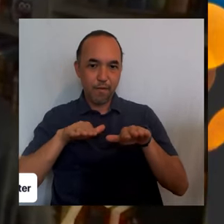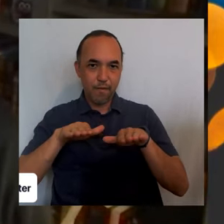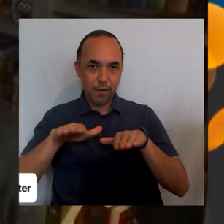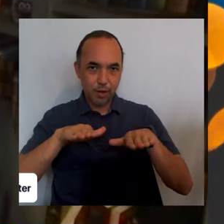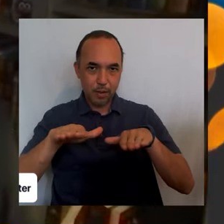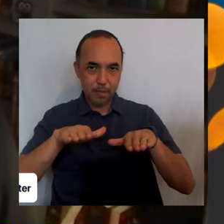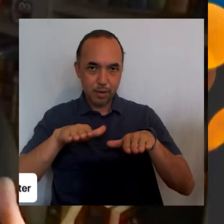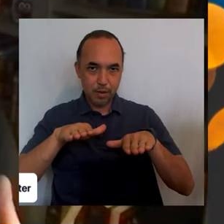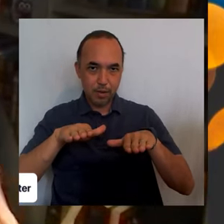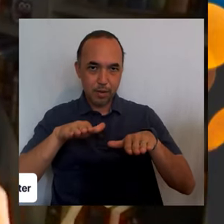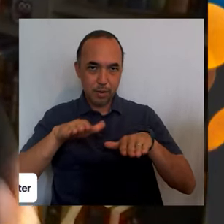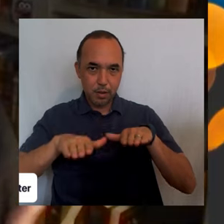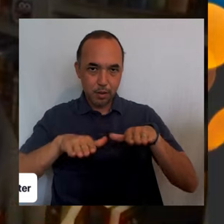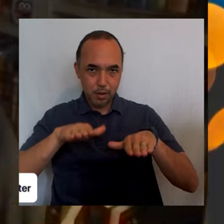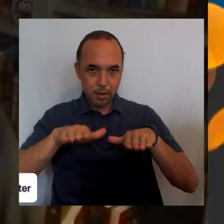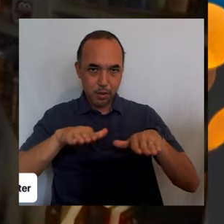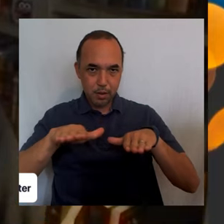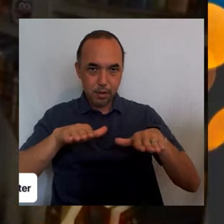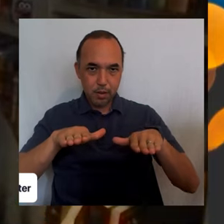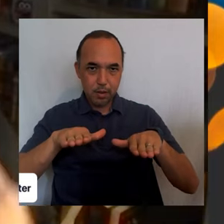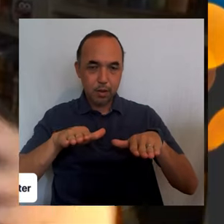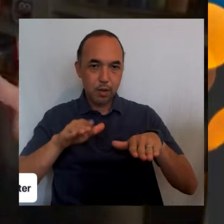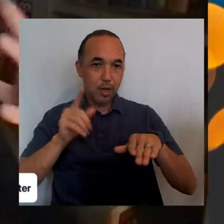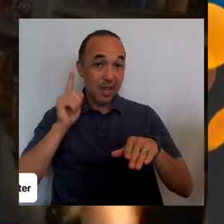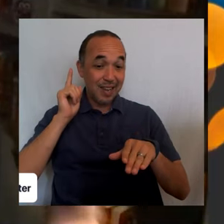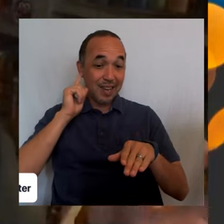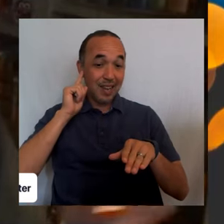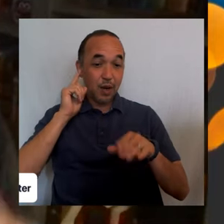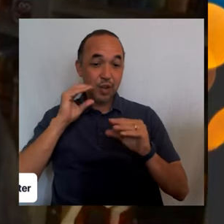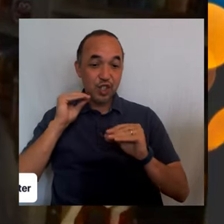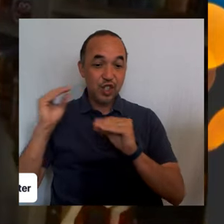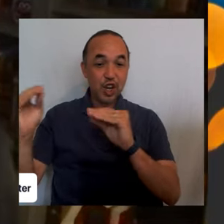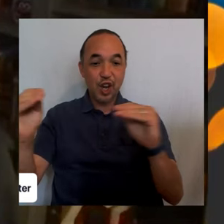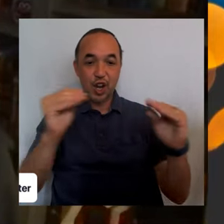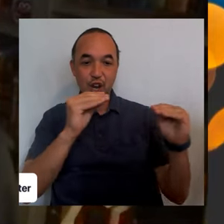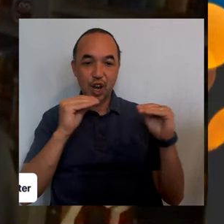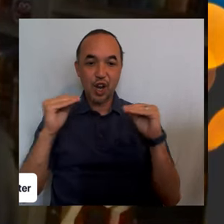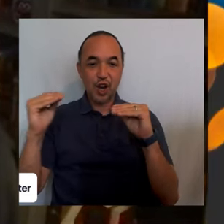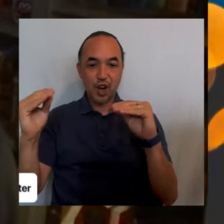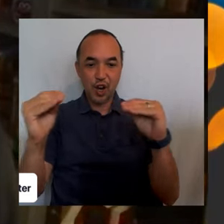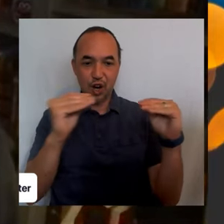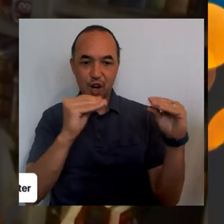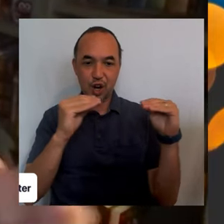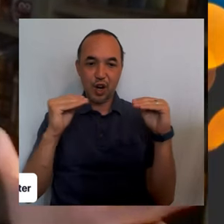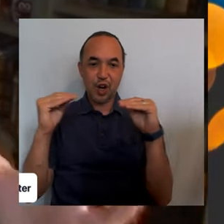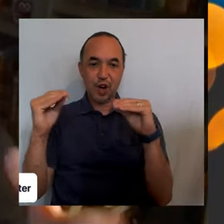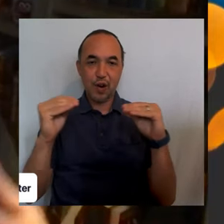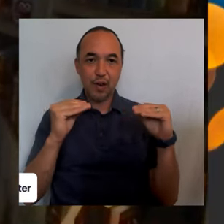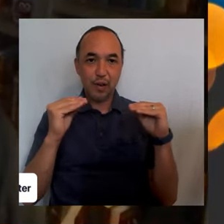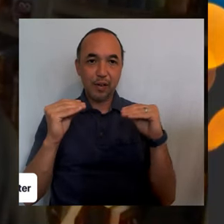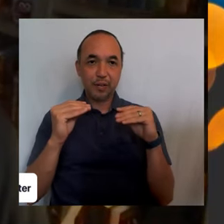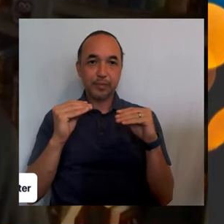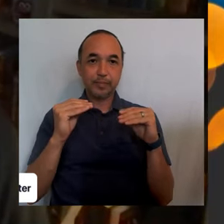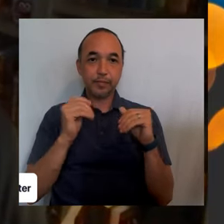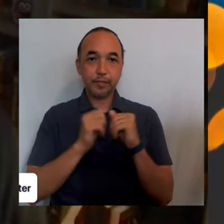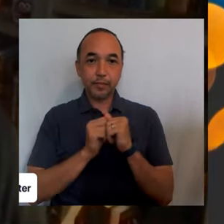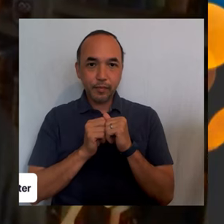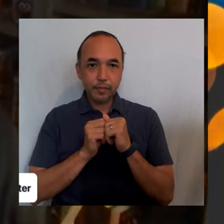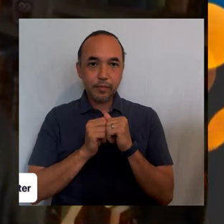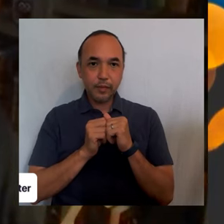started hearing chatter, loud chatter, to the point that when we were making our way